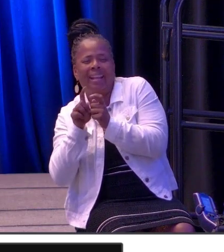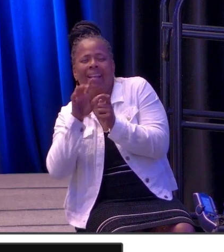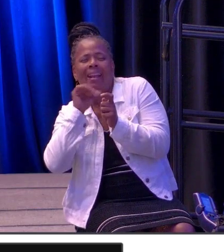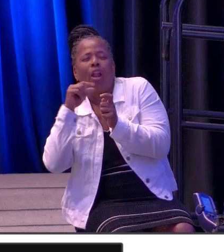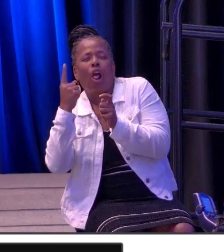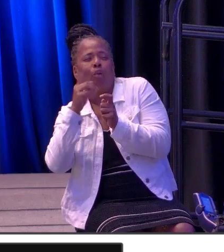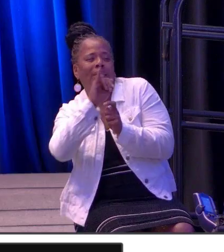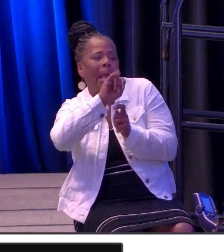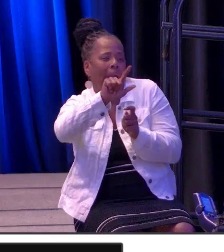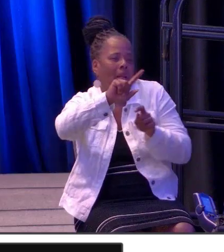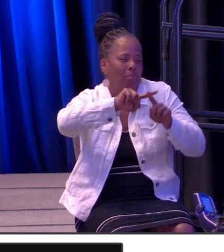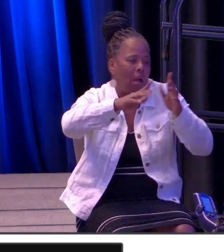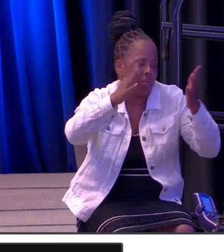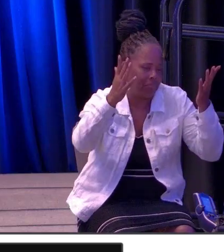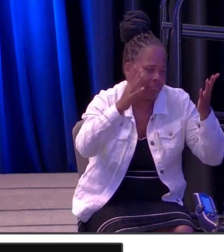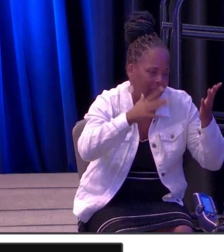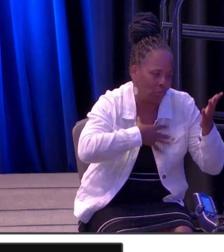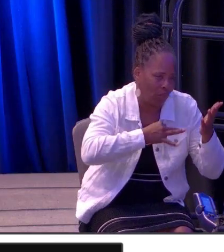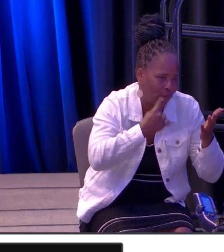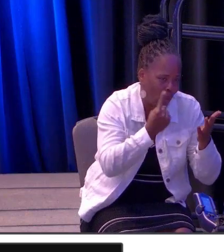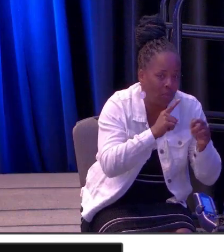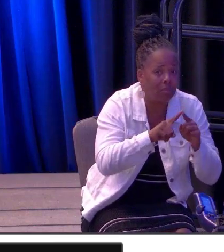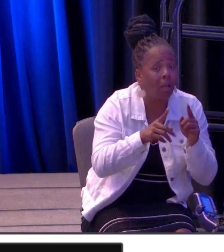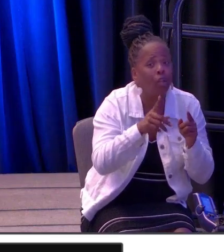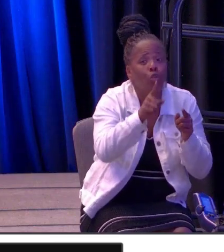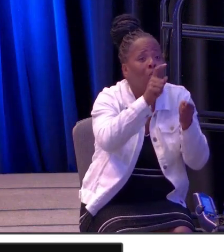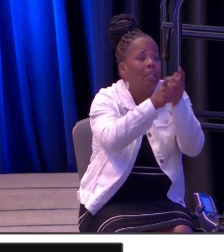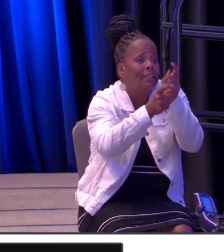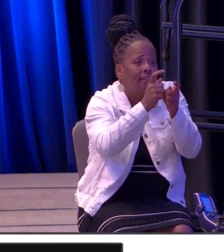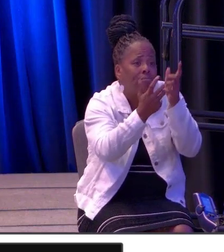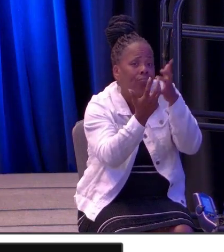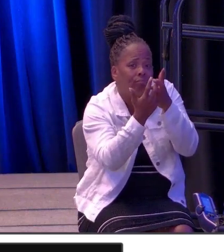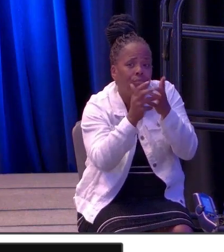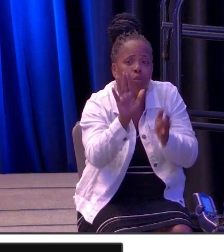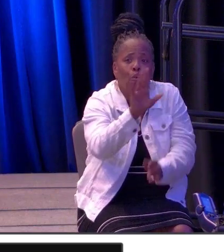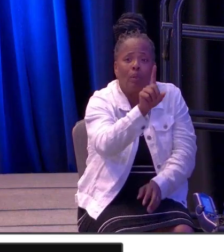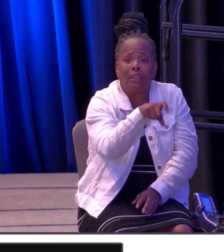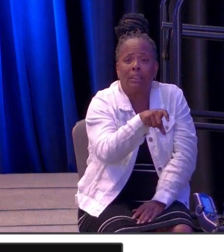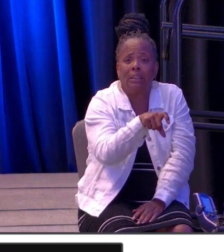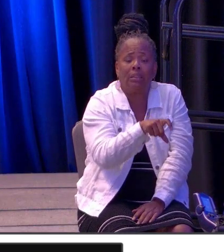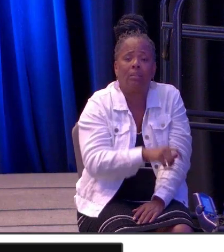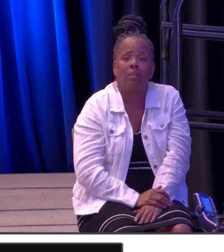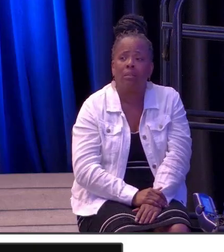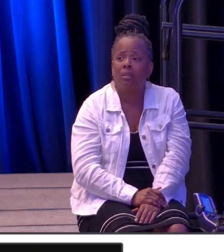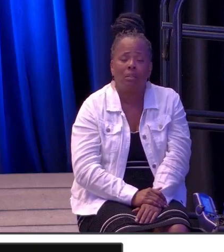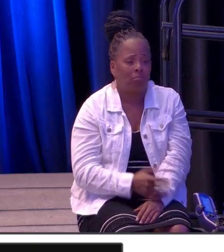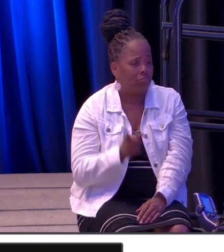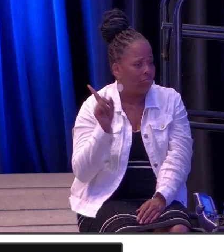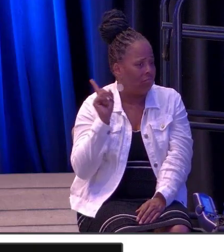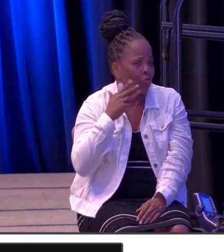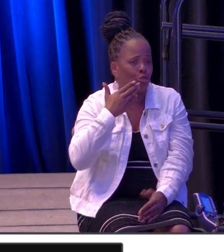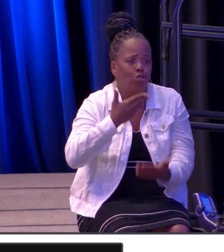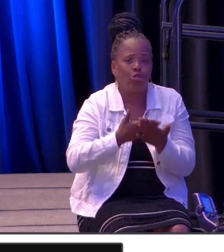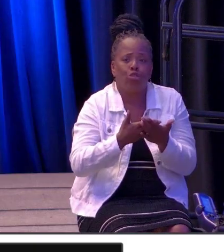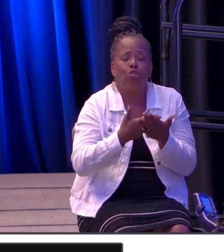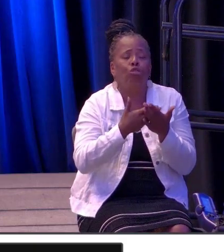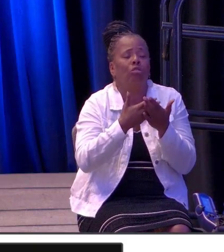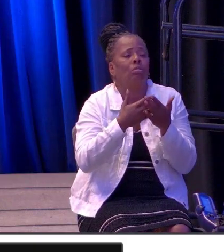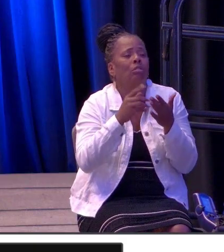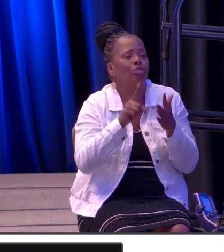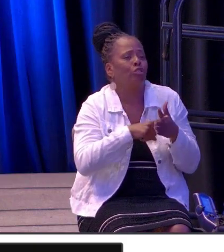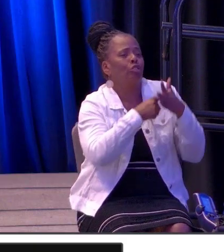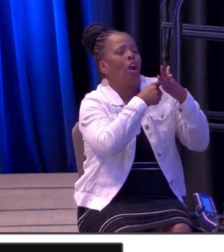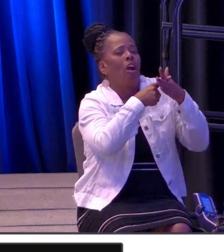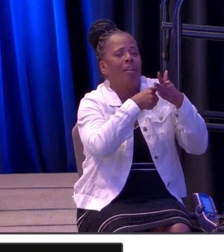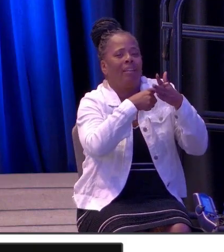like to do that, but you can tweak it whatever way that you want. But this is a great guideline to having these conversations